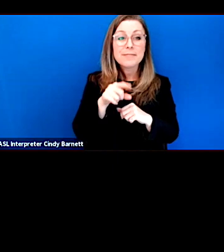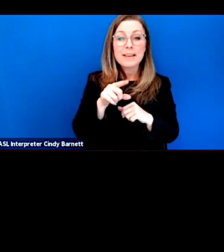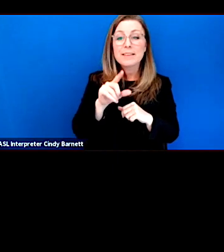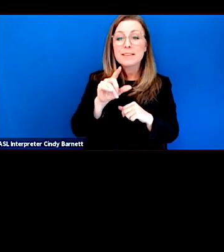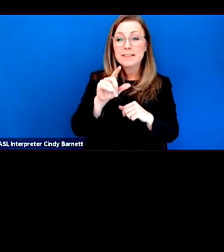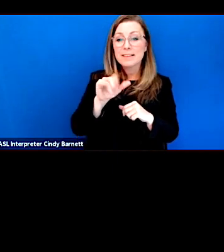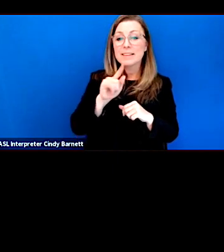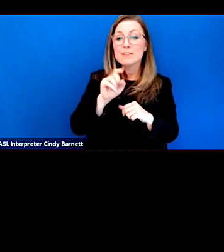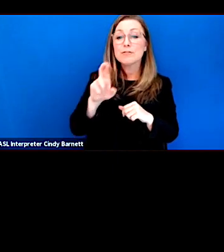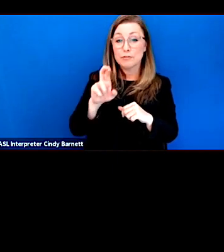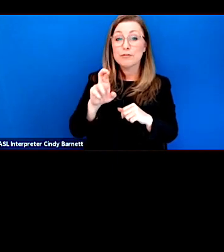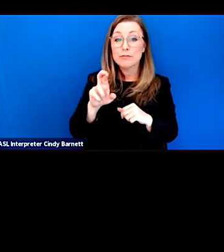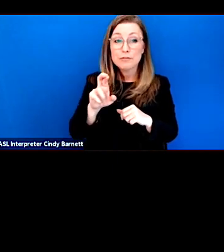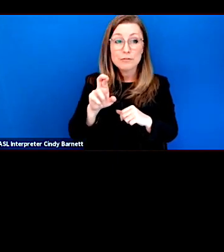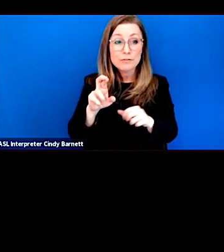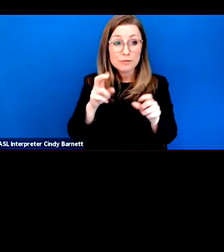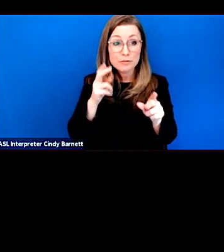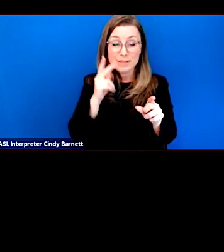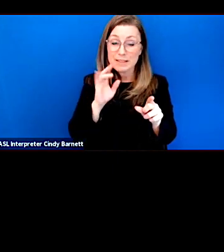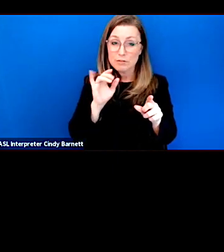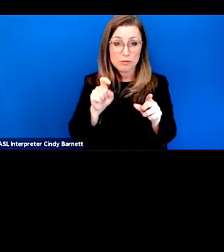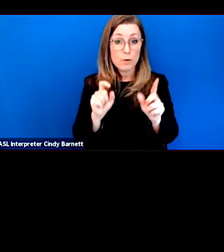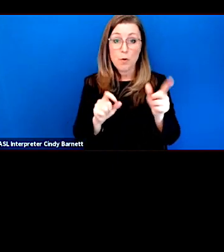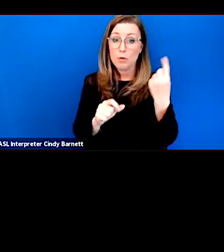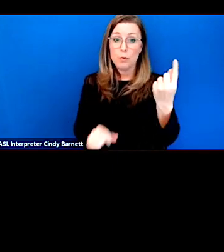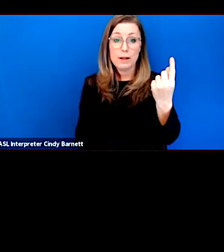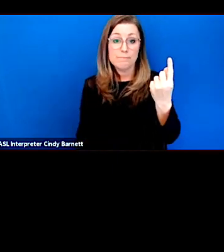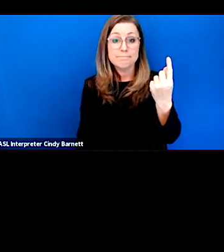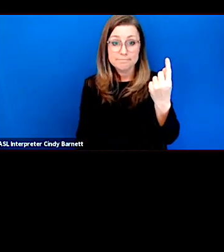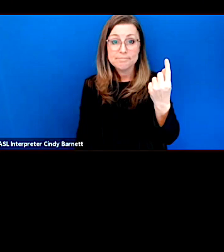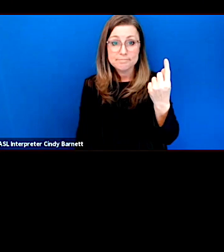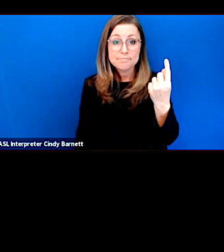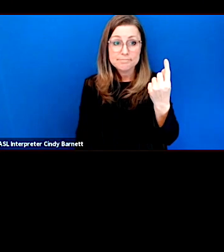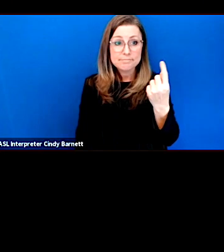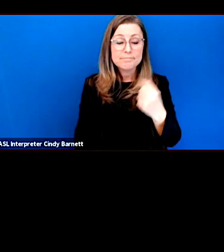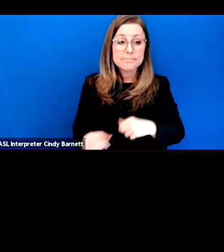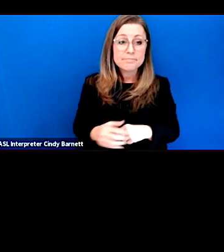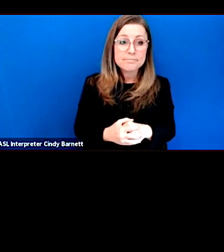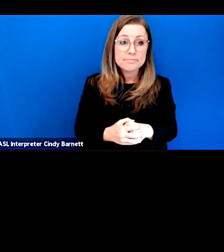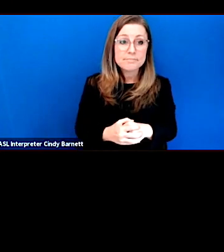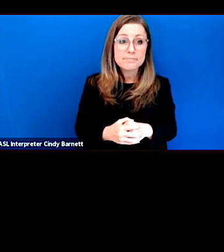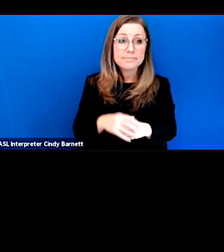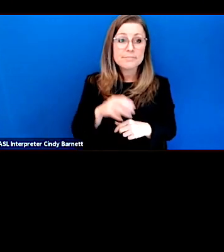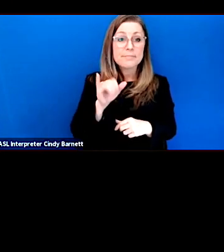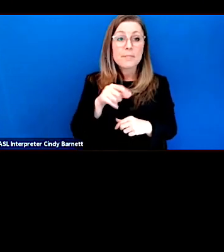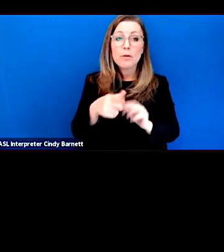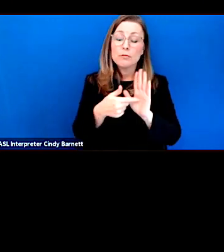It should be the only piece on your screen, and it's going to show again the title in this PDF, so that